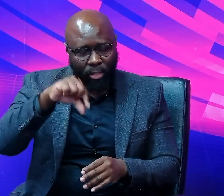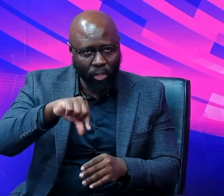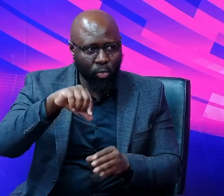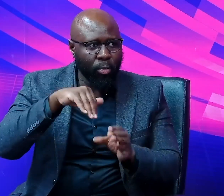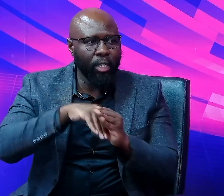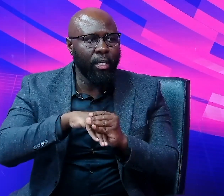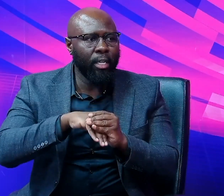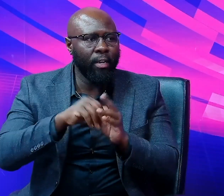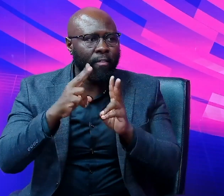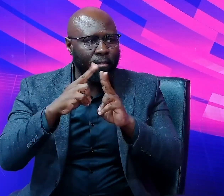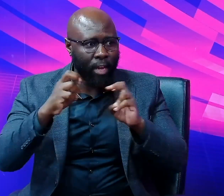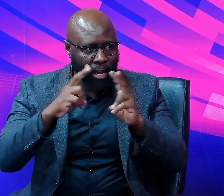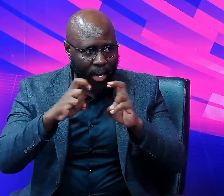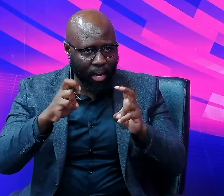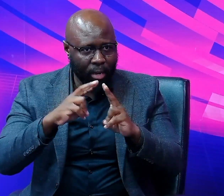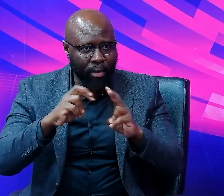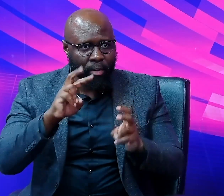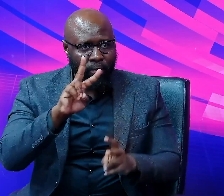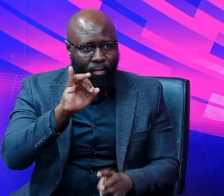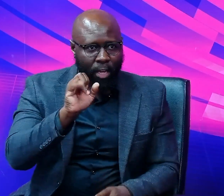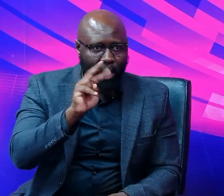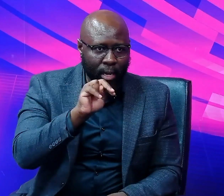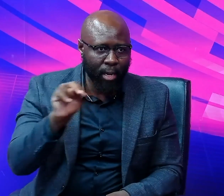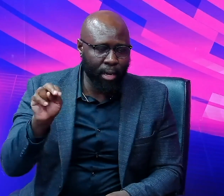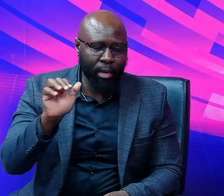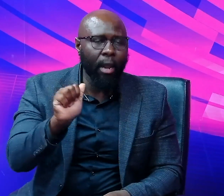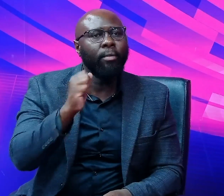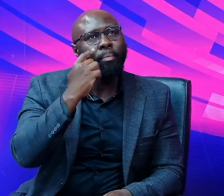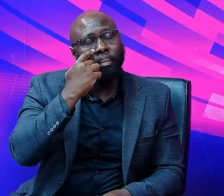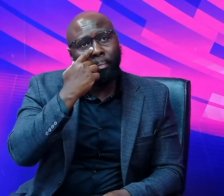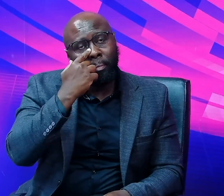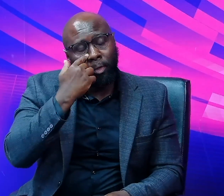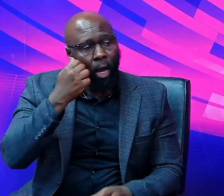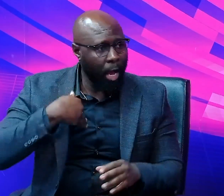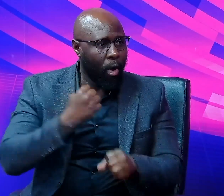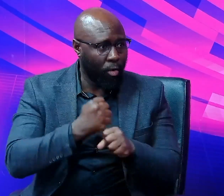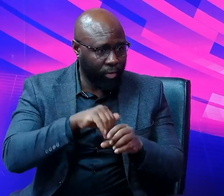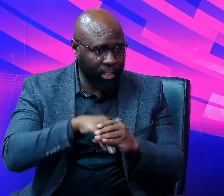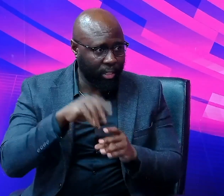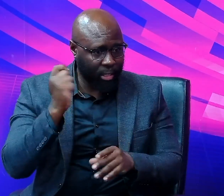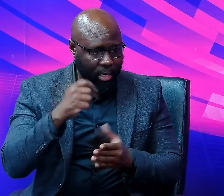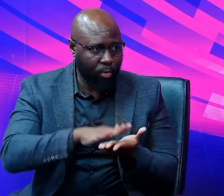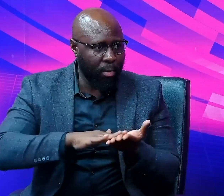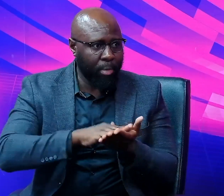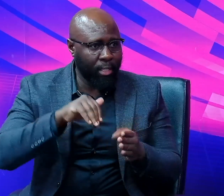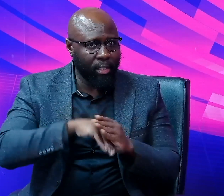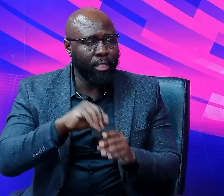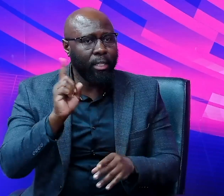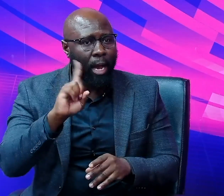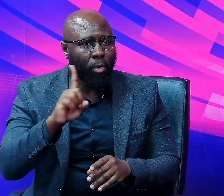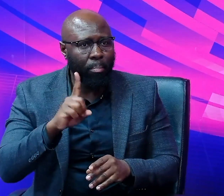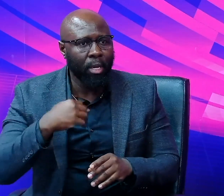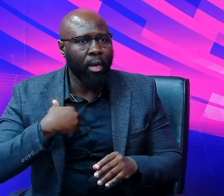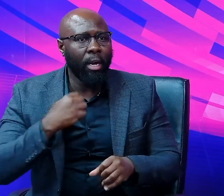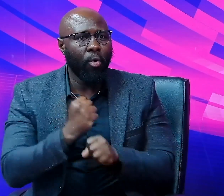6 offices. And the headquarters is in Vienna, Austria. And our office is based